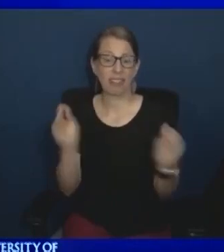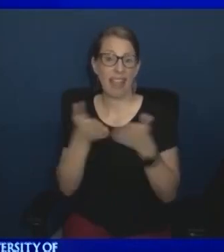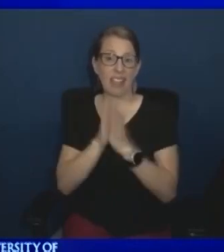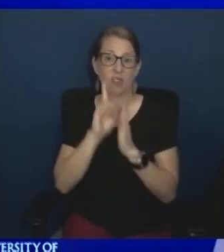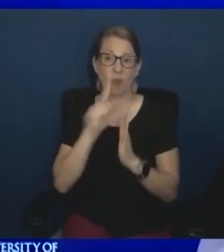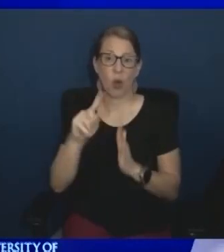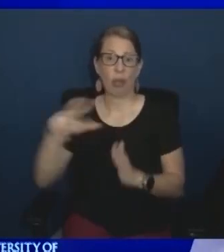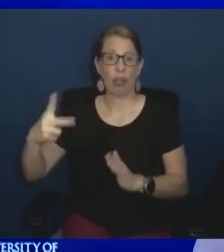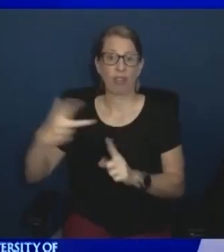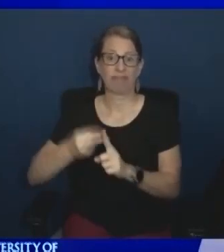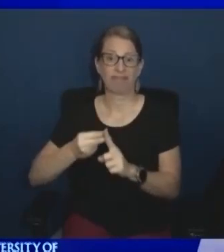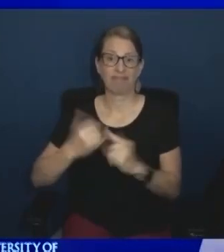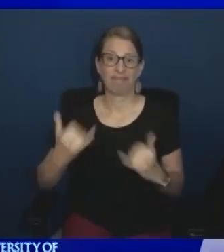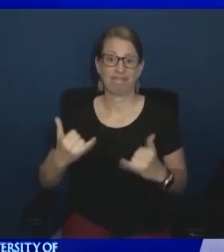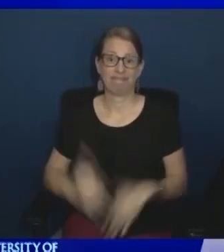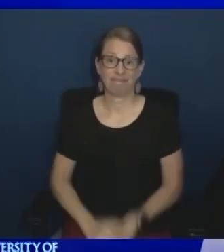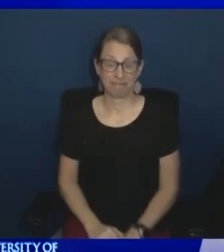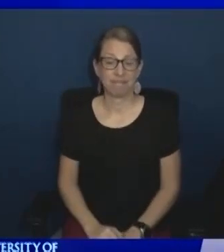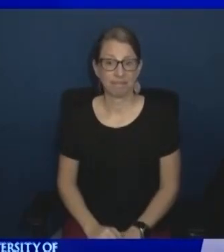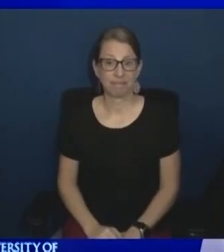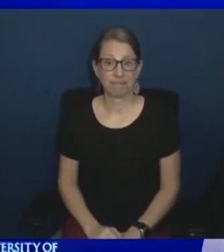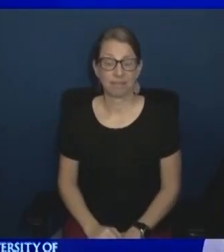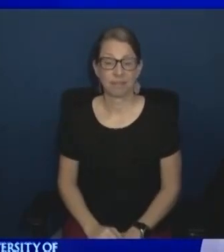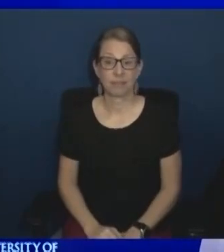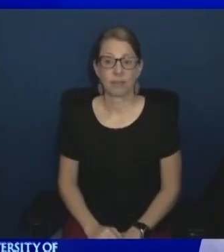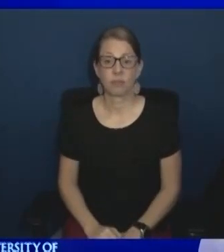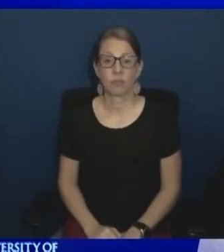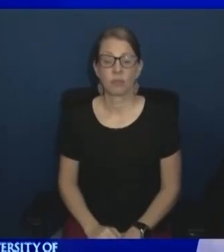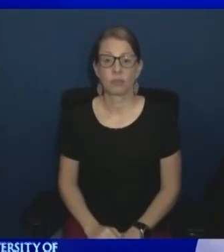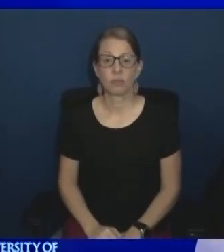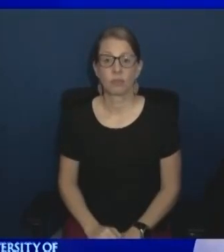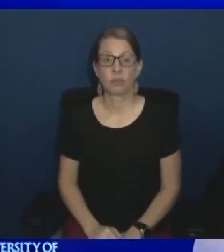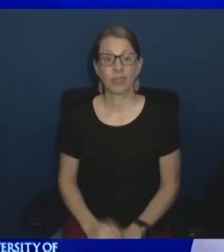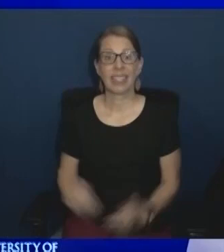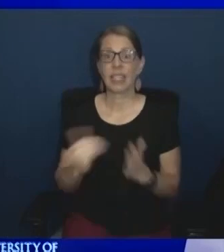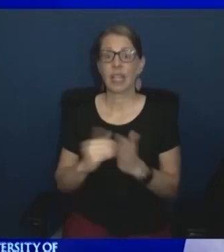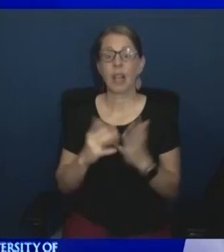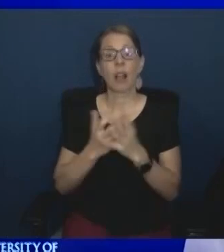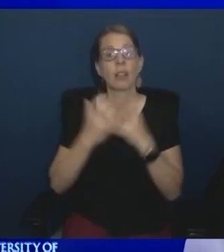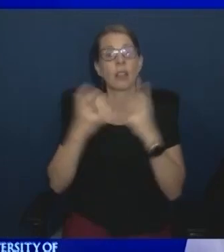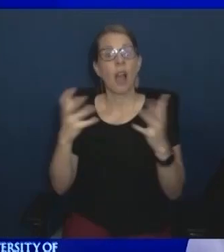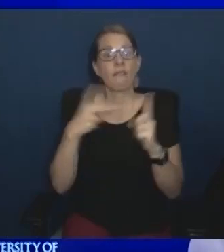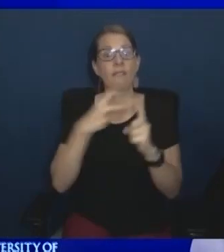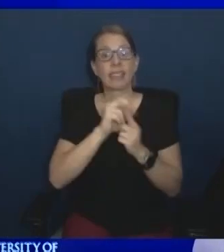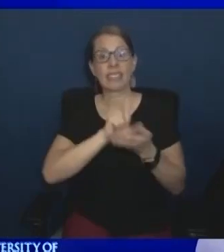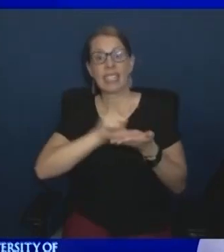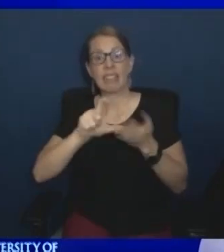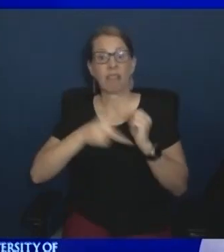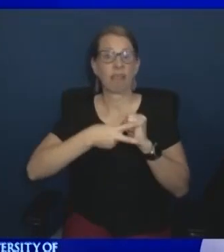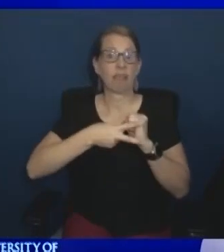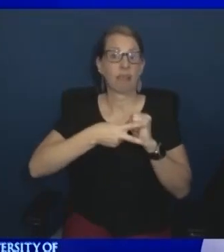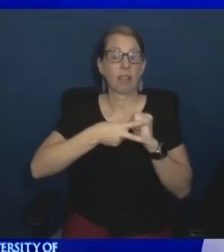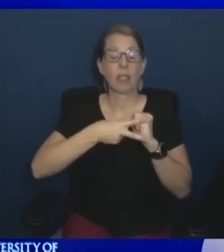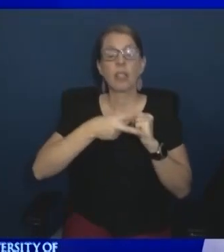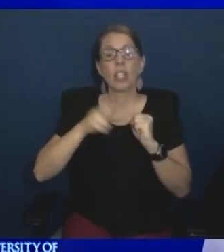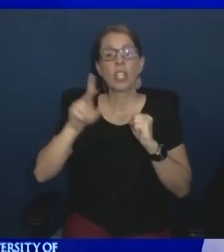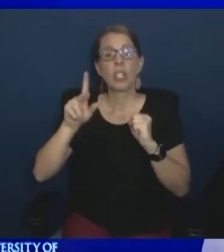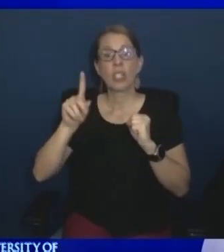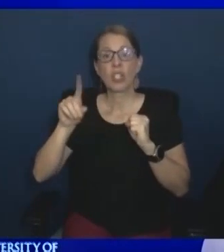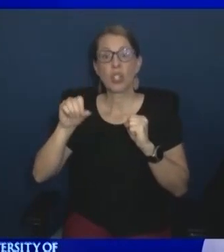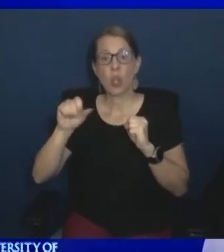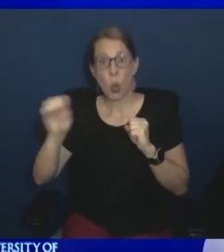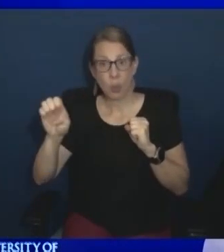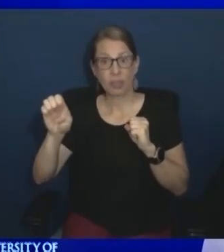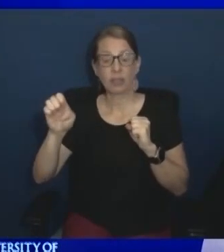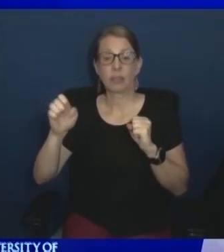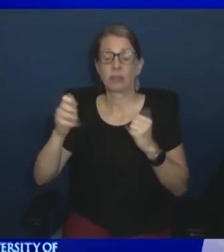this point in time. Again, we have so much supply here in the United States. There are doses that are going